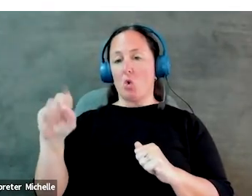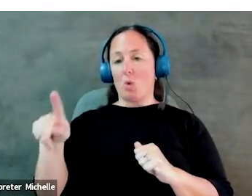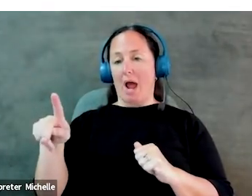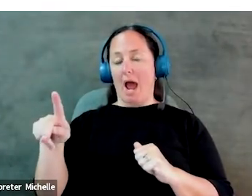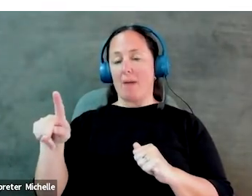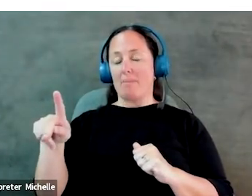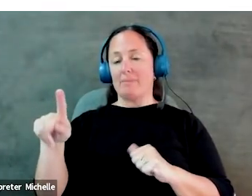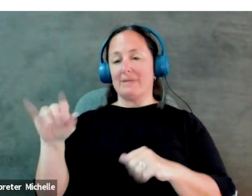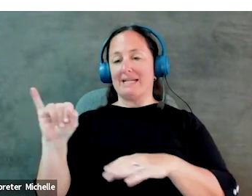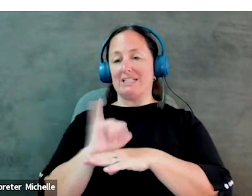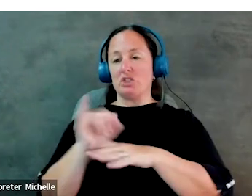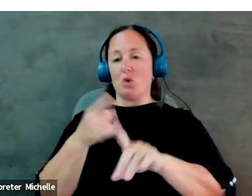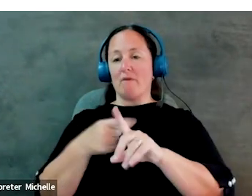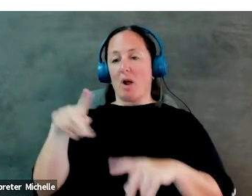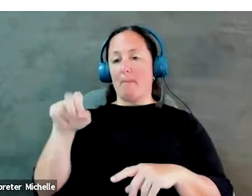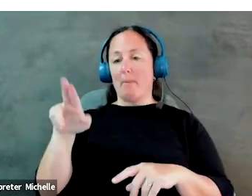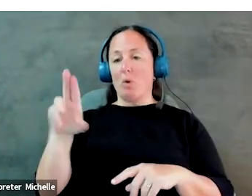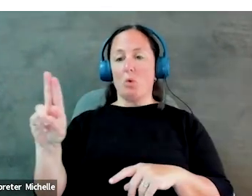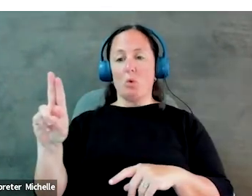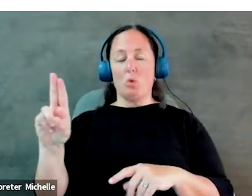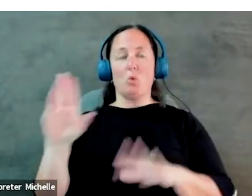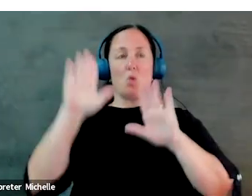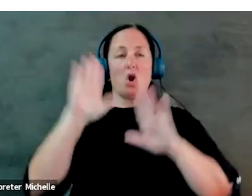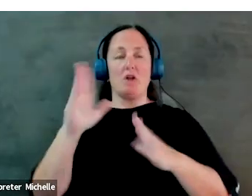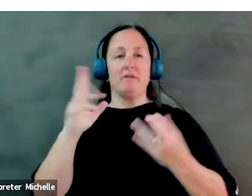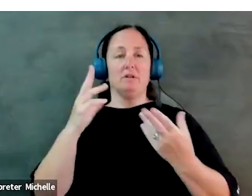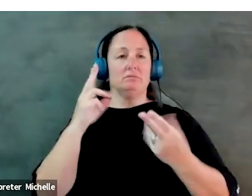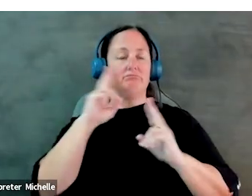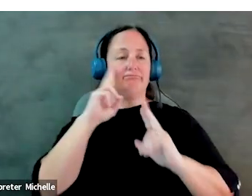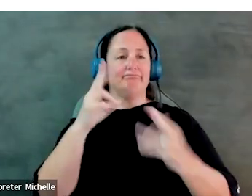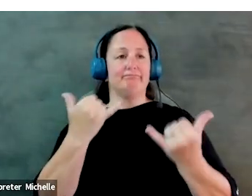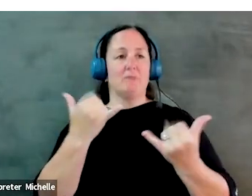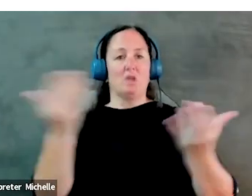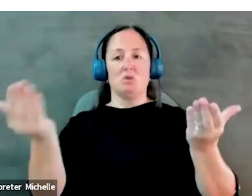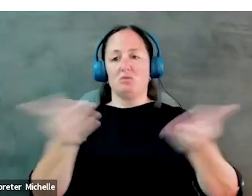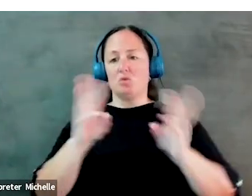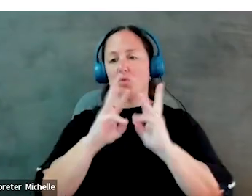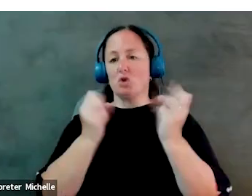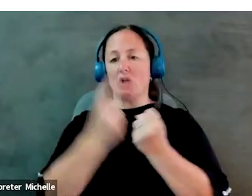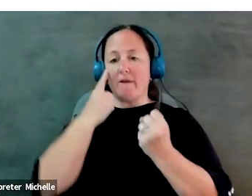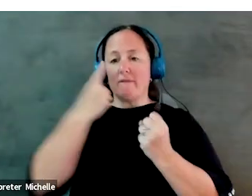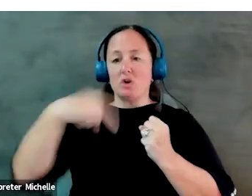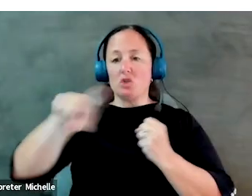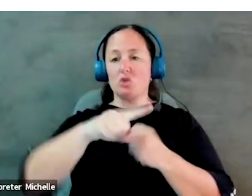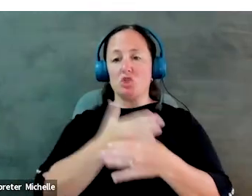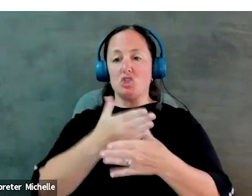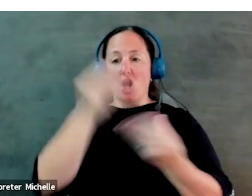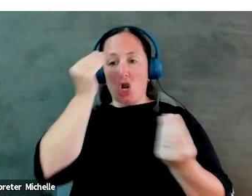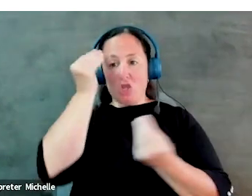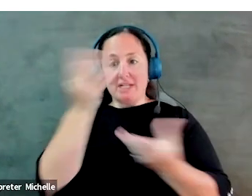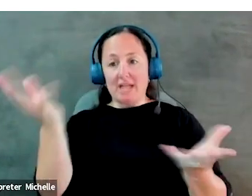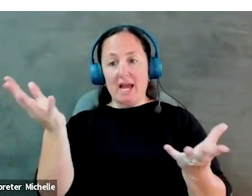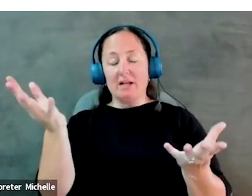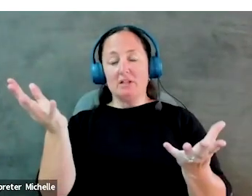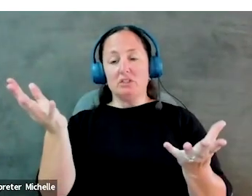Crop Institute from Peru. And it is a great honor once again to be bringing this webinar to you and to share these